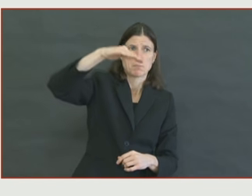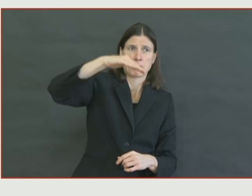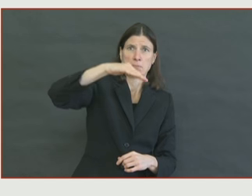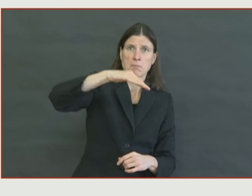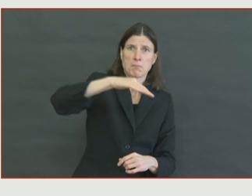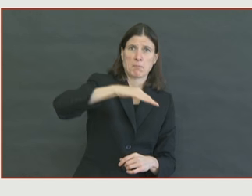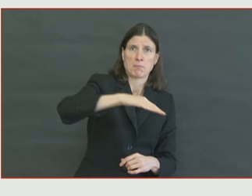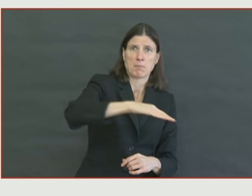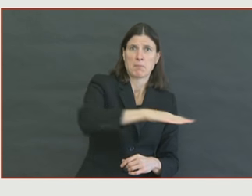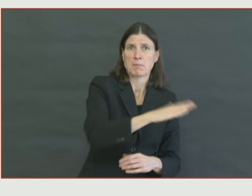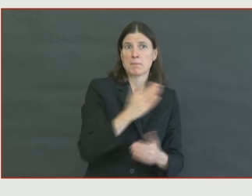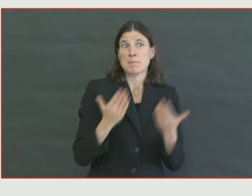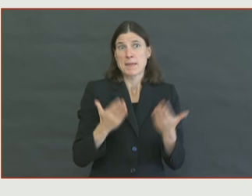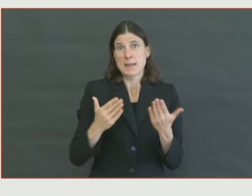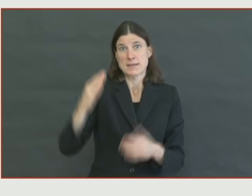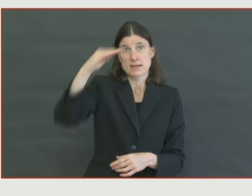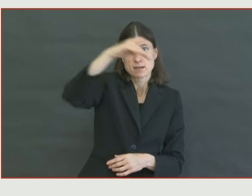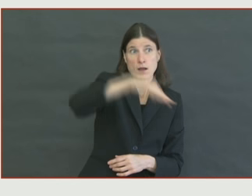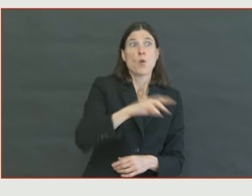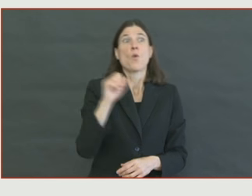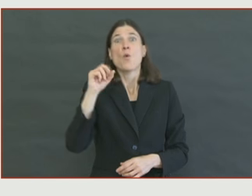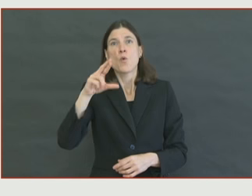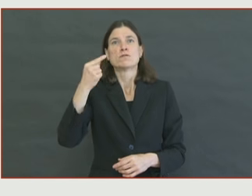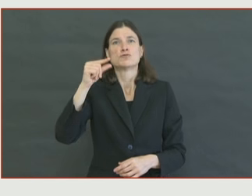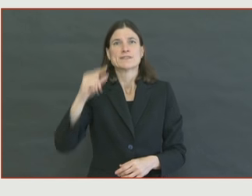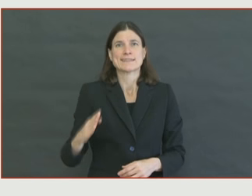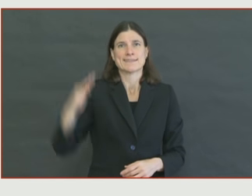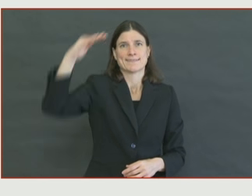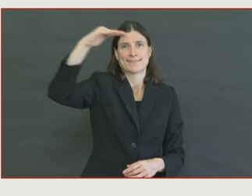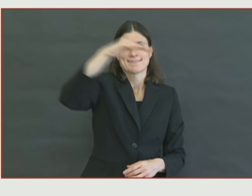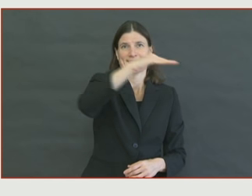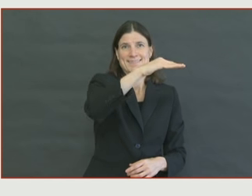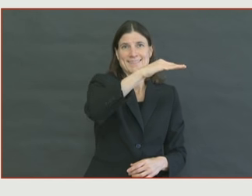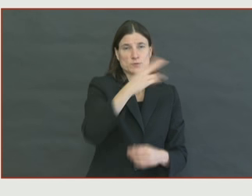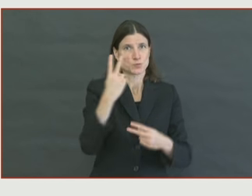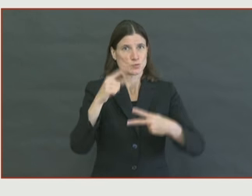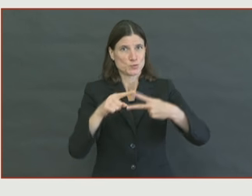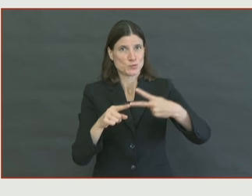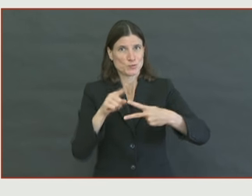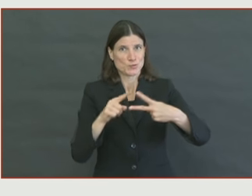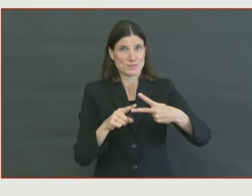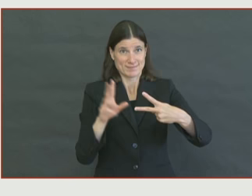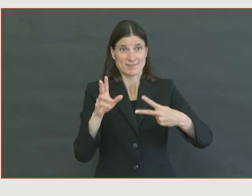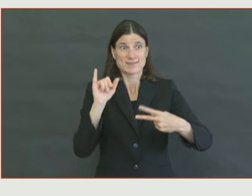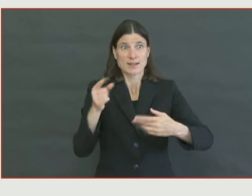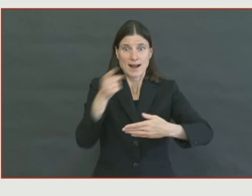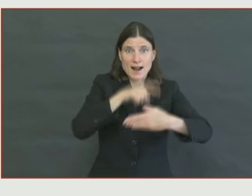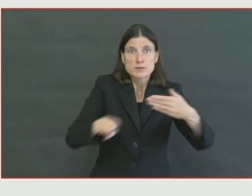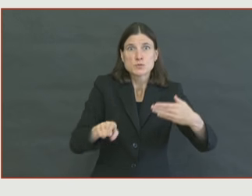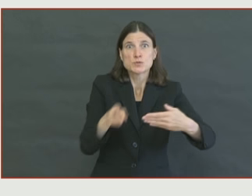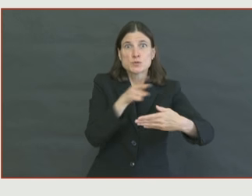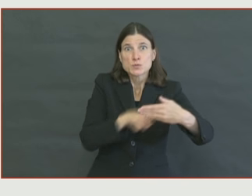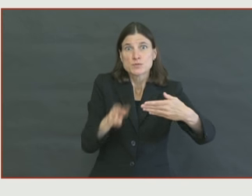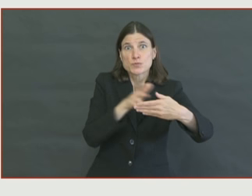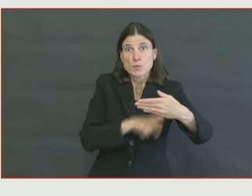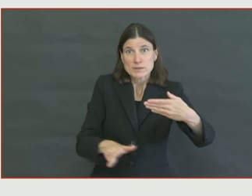The first direction is the green line, which is a sustained, though gradually decreasing